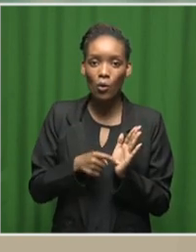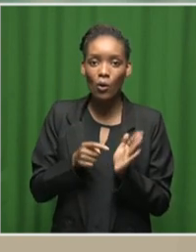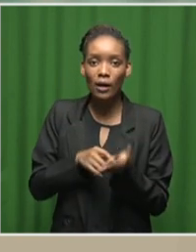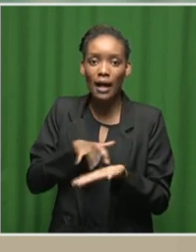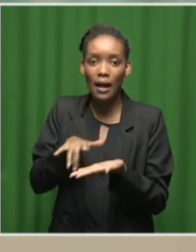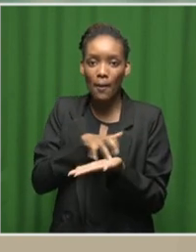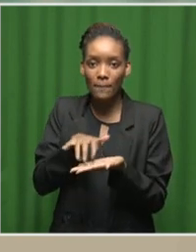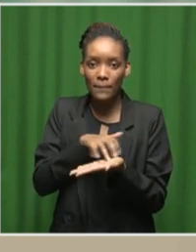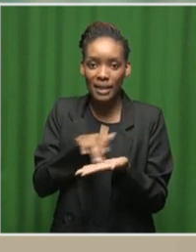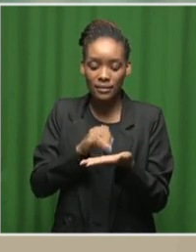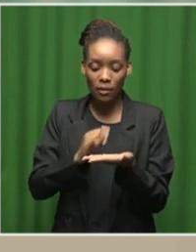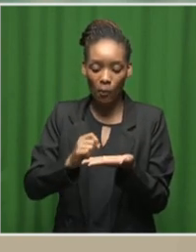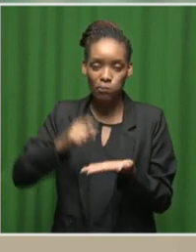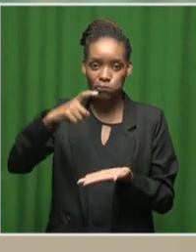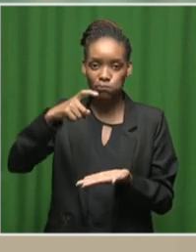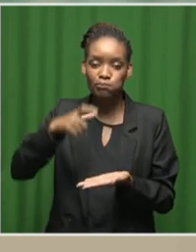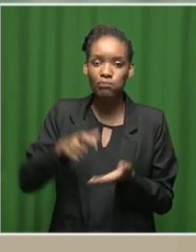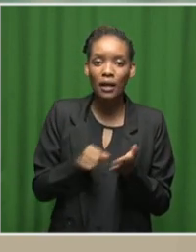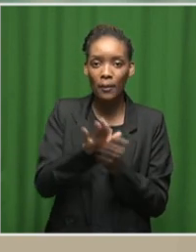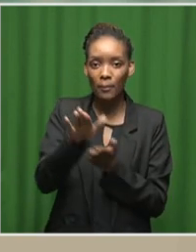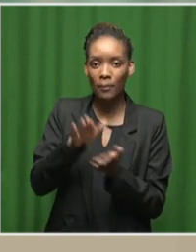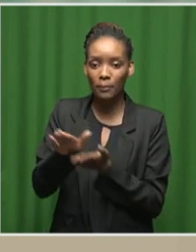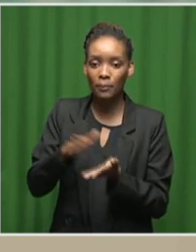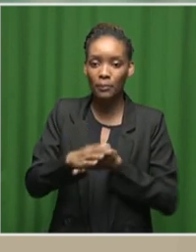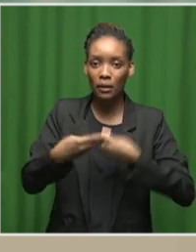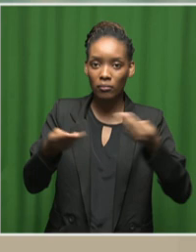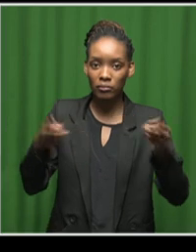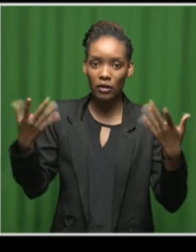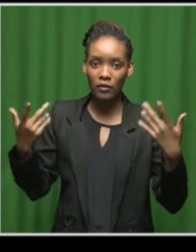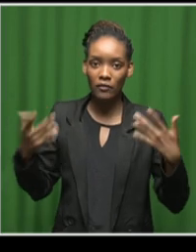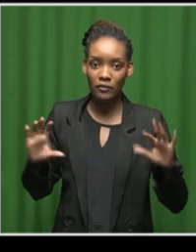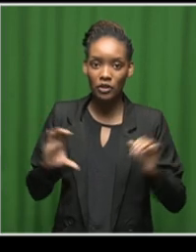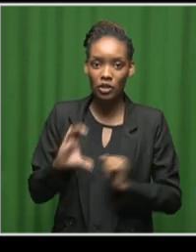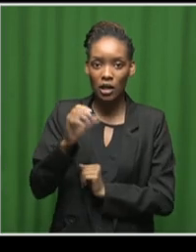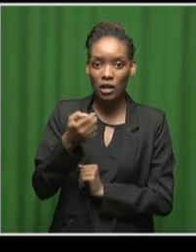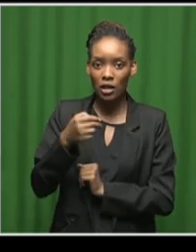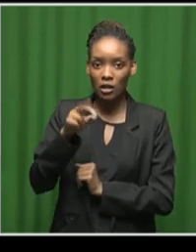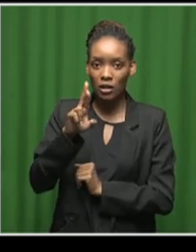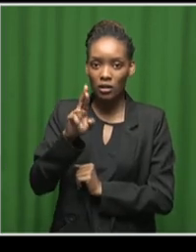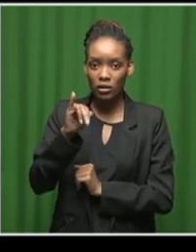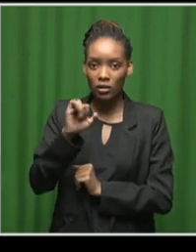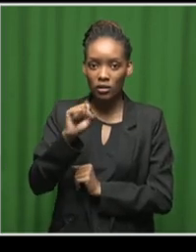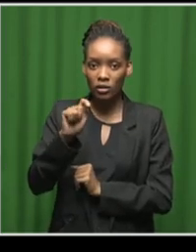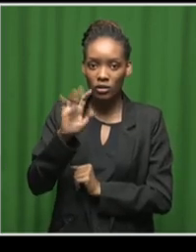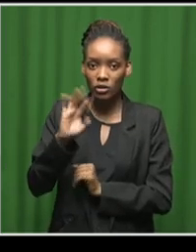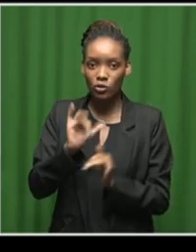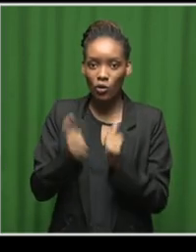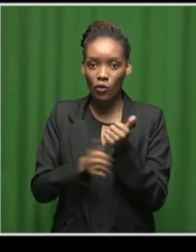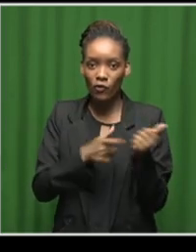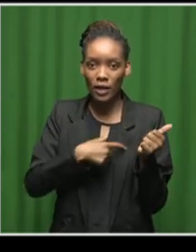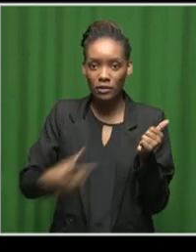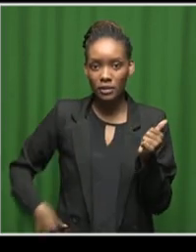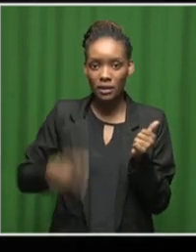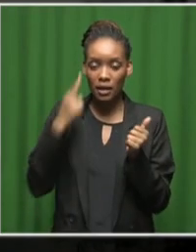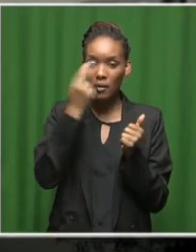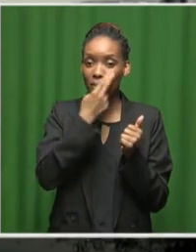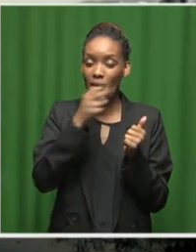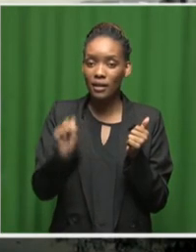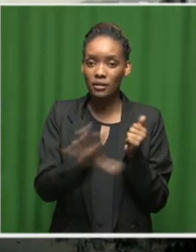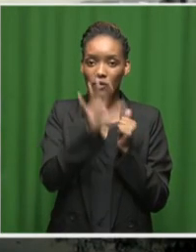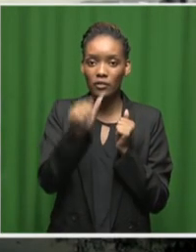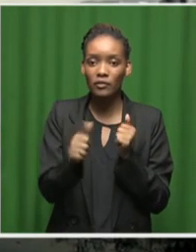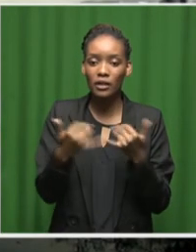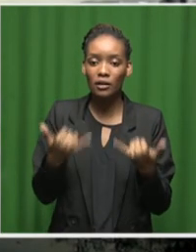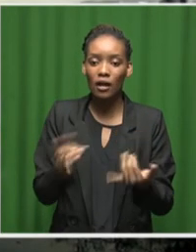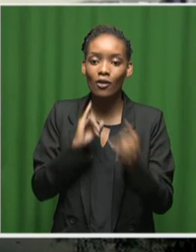large print. But to tell us more, we are joined by Christo De Klerk, who is the Vice President of Blind SA.